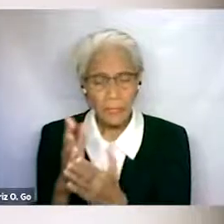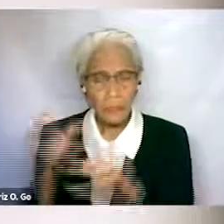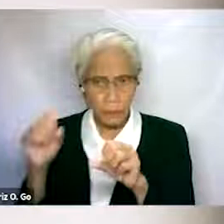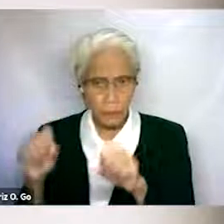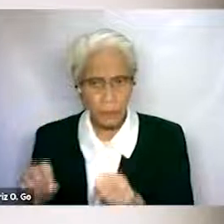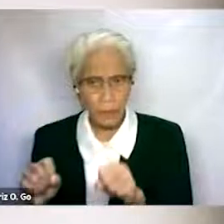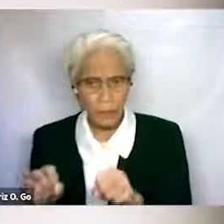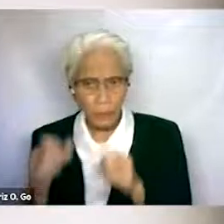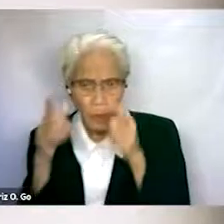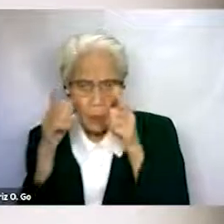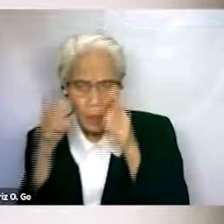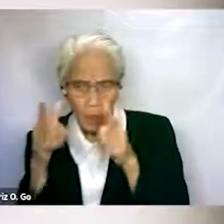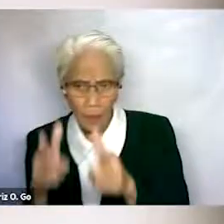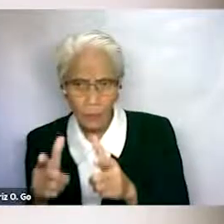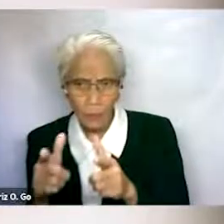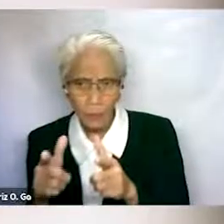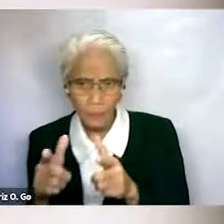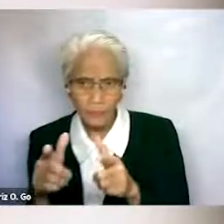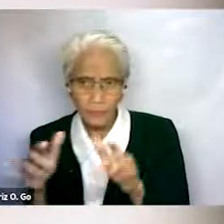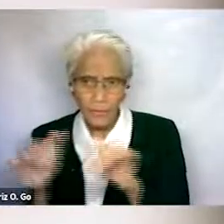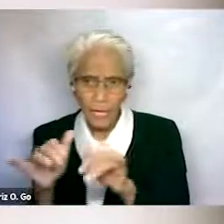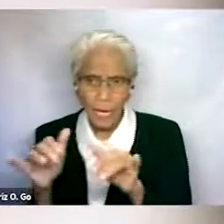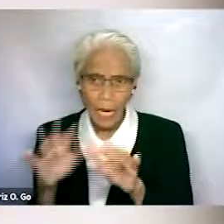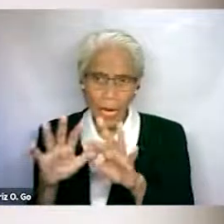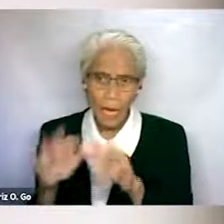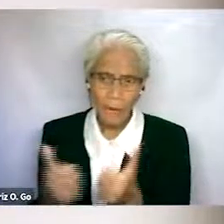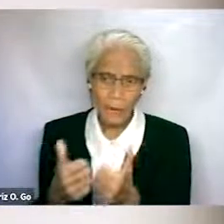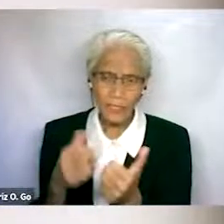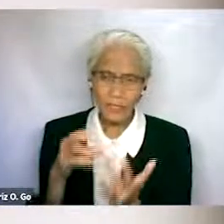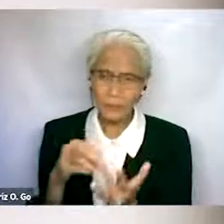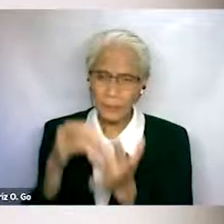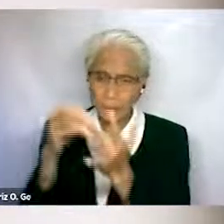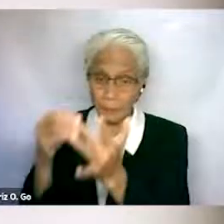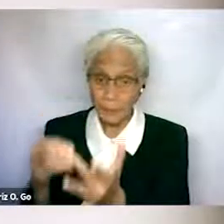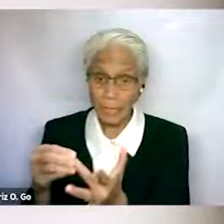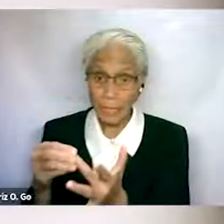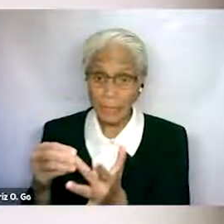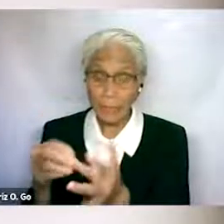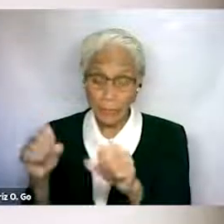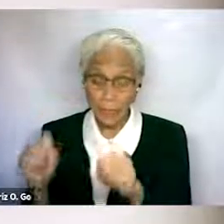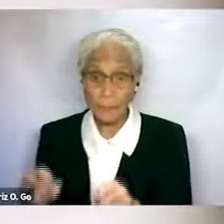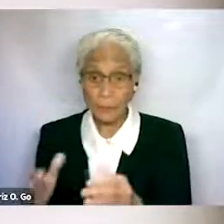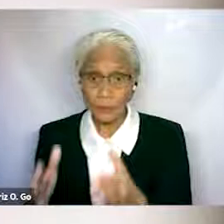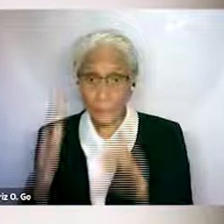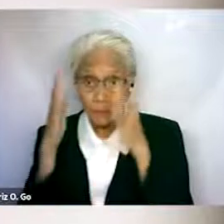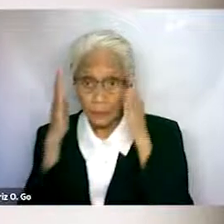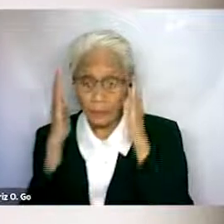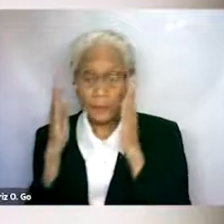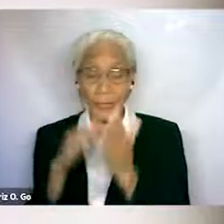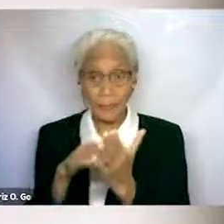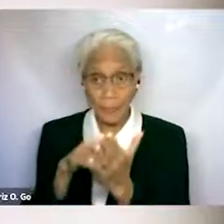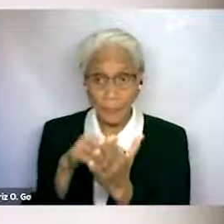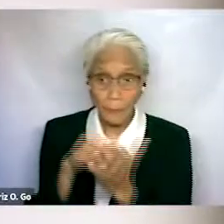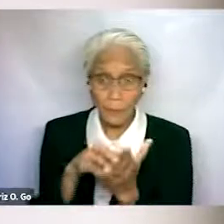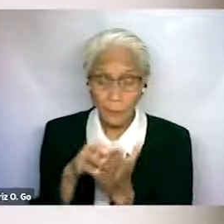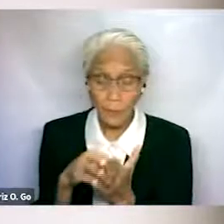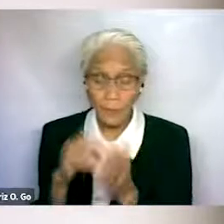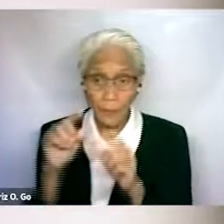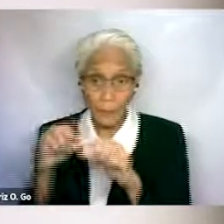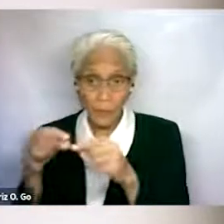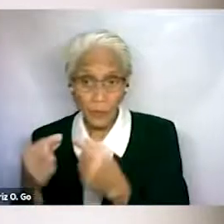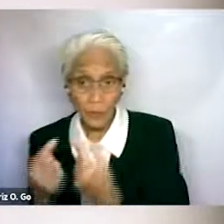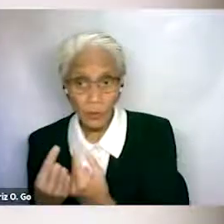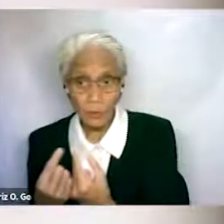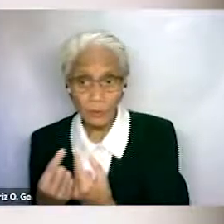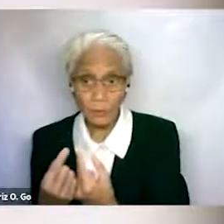Afghanistan, also in the case of situation of women in the context of girls in the context of COVID. So other GRs that could be relevant and